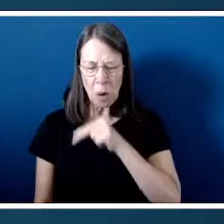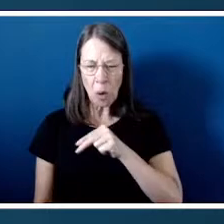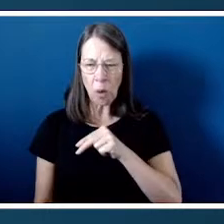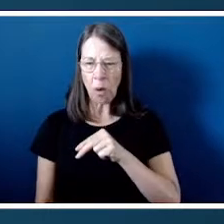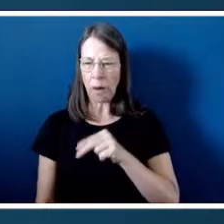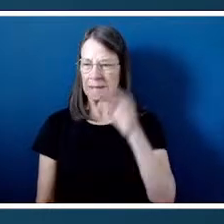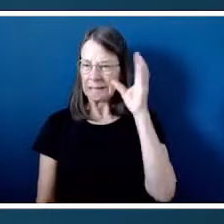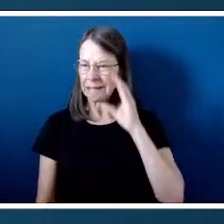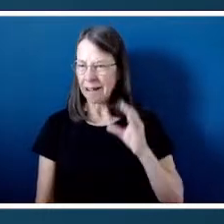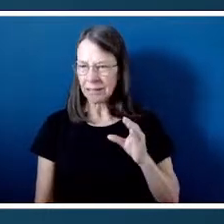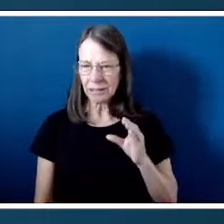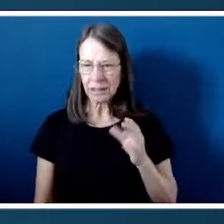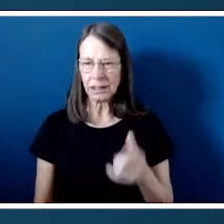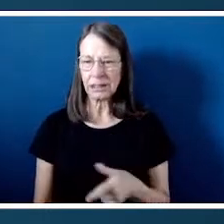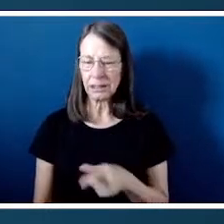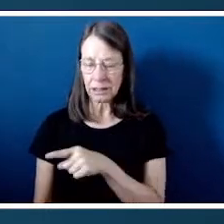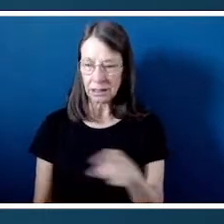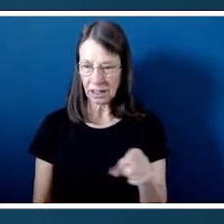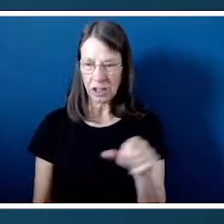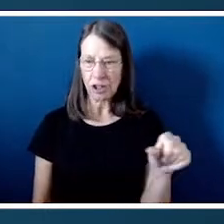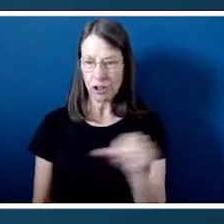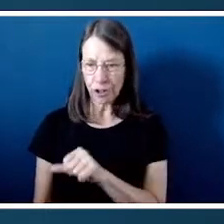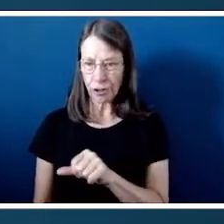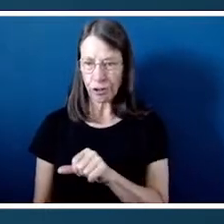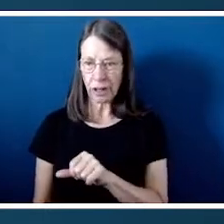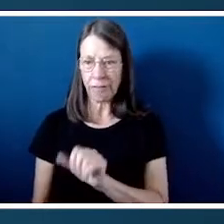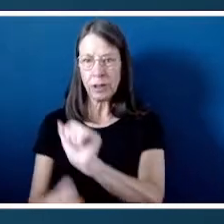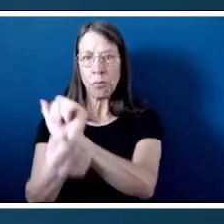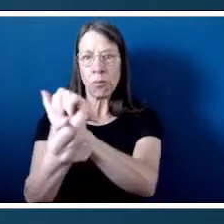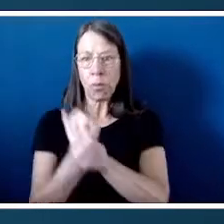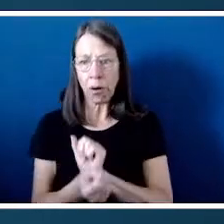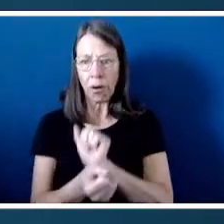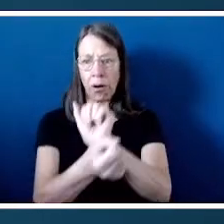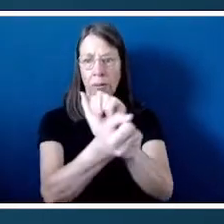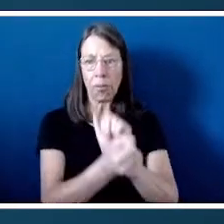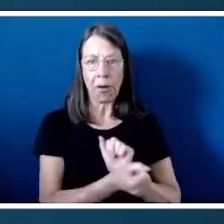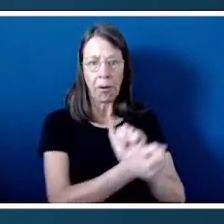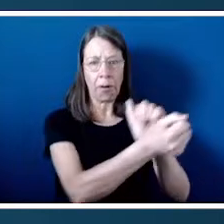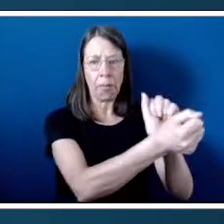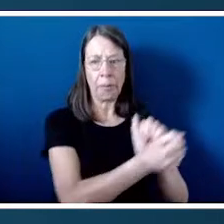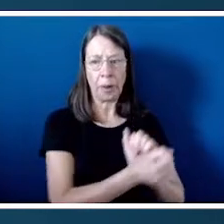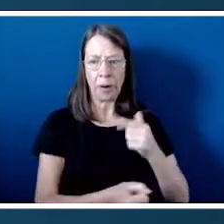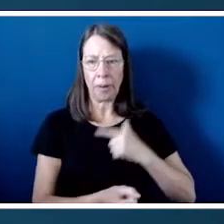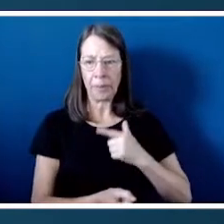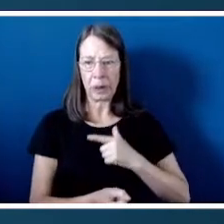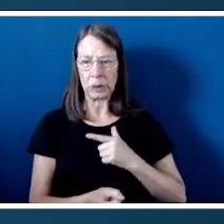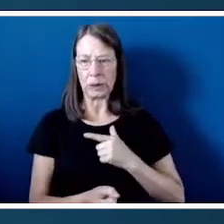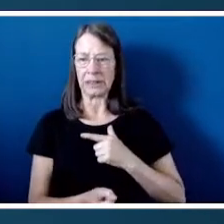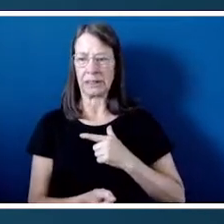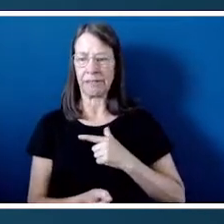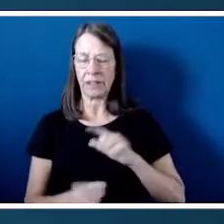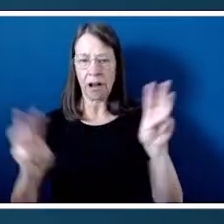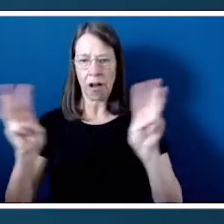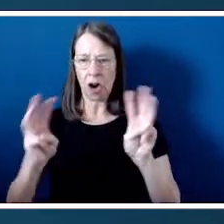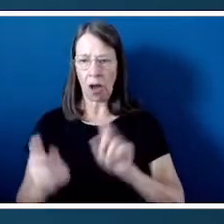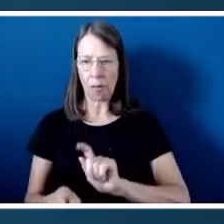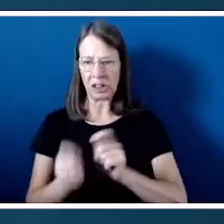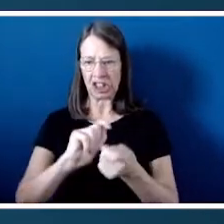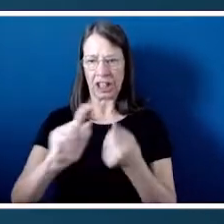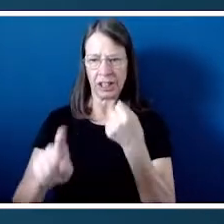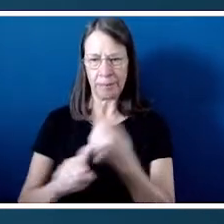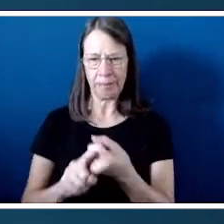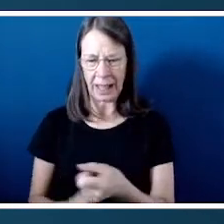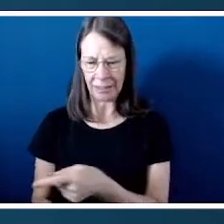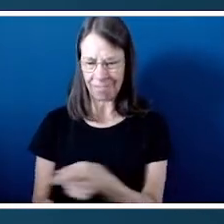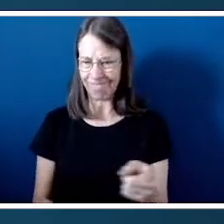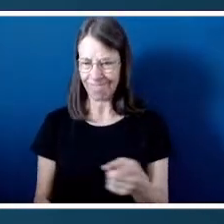crisis that they didn't cause, or we didn't cause? Surely nobody thinks that borrowing terms should be the